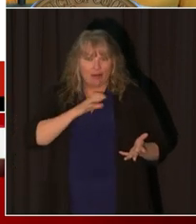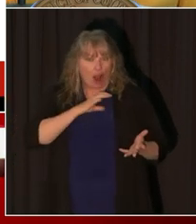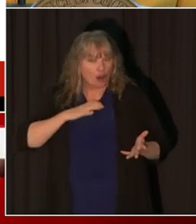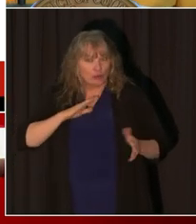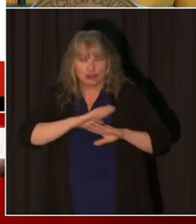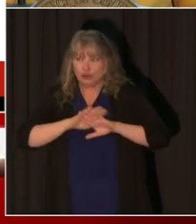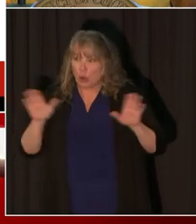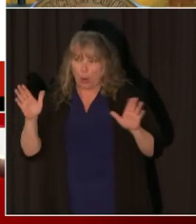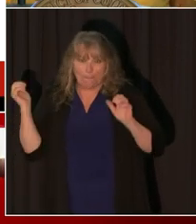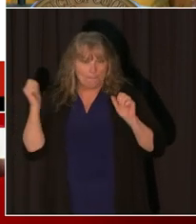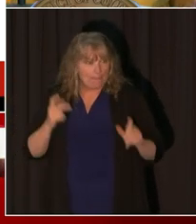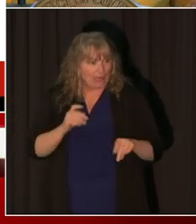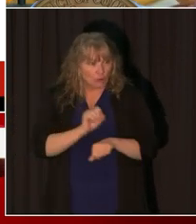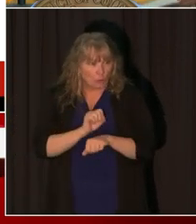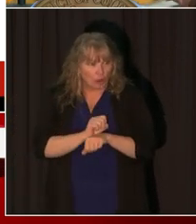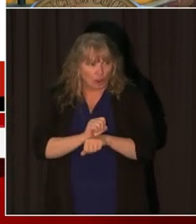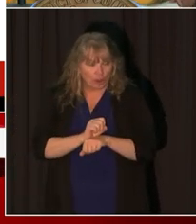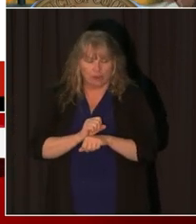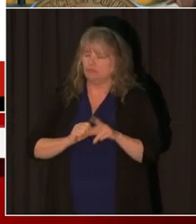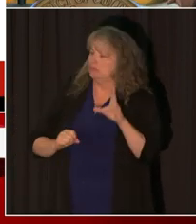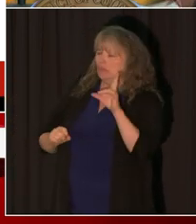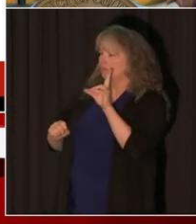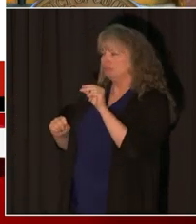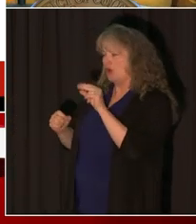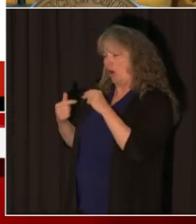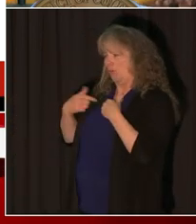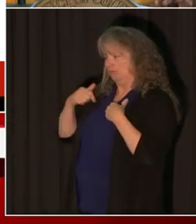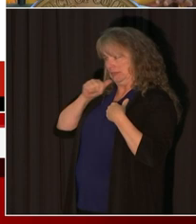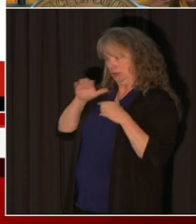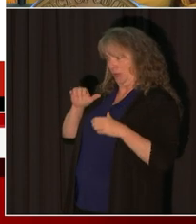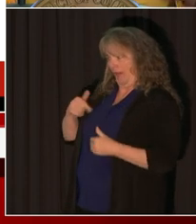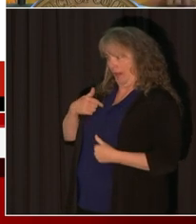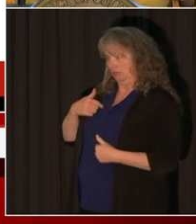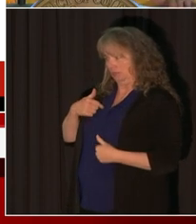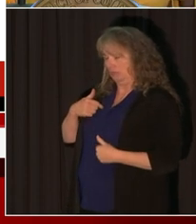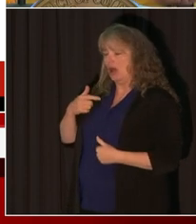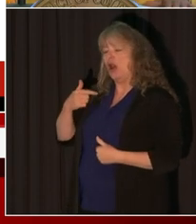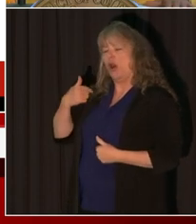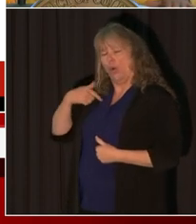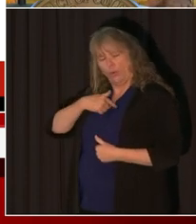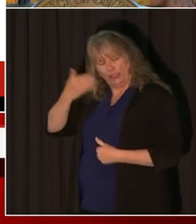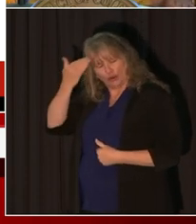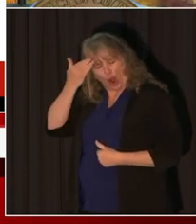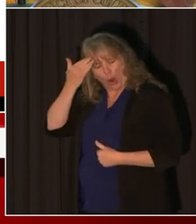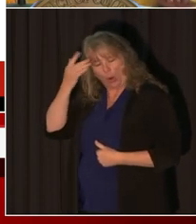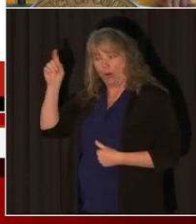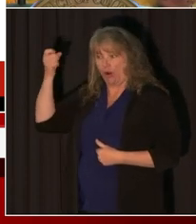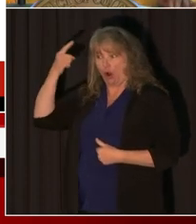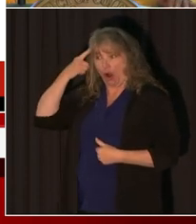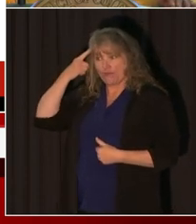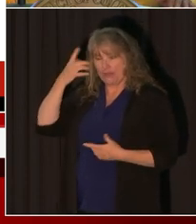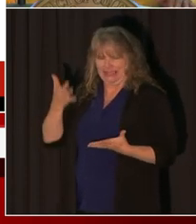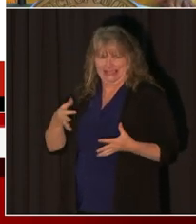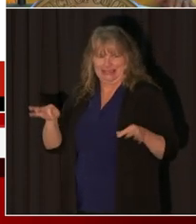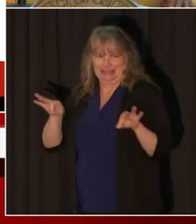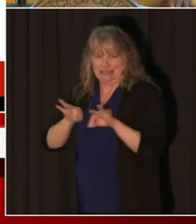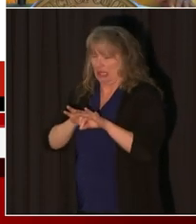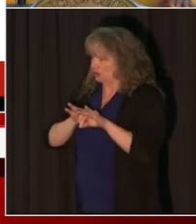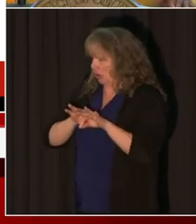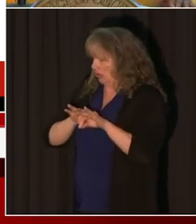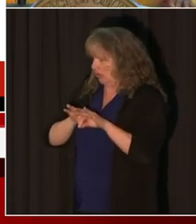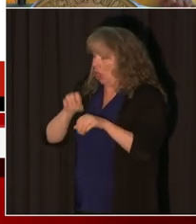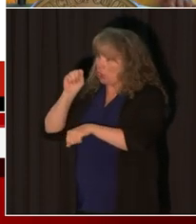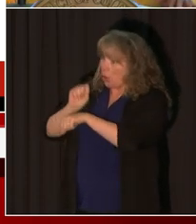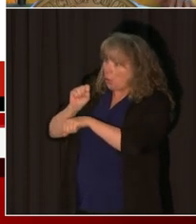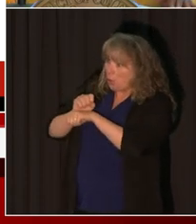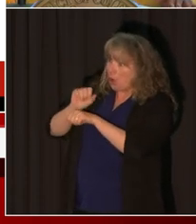I have not. We know that government is essential, and the work of the government is